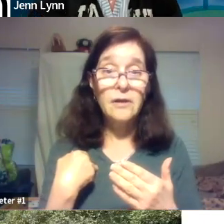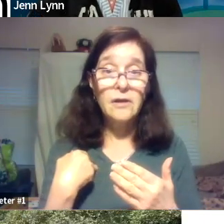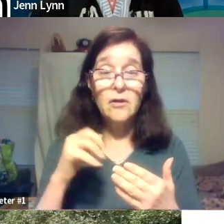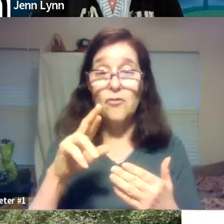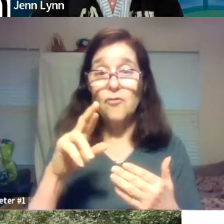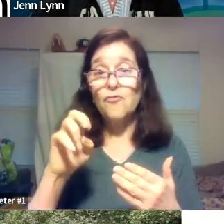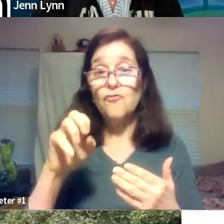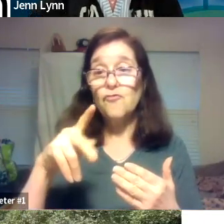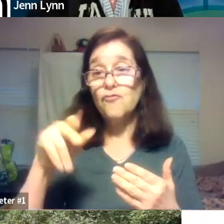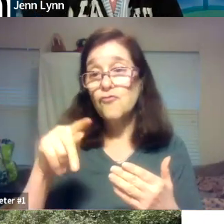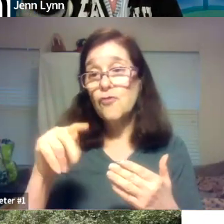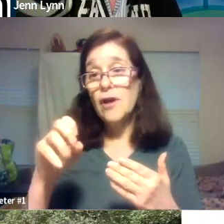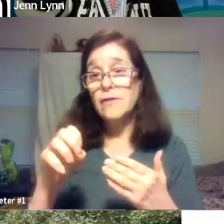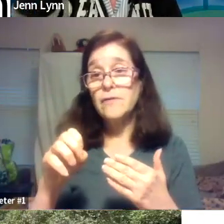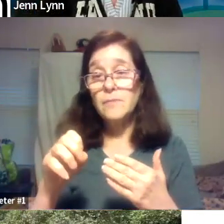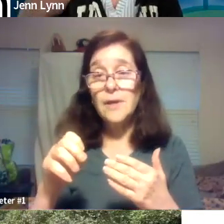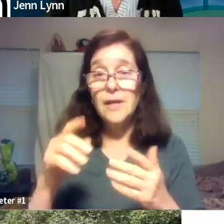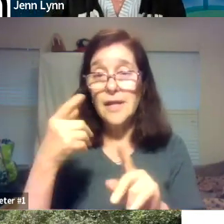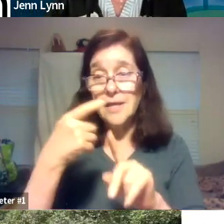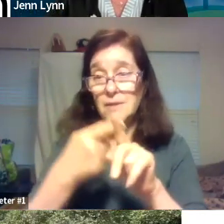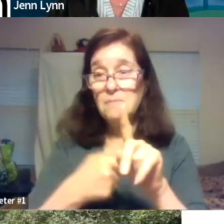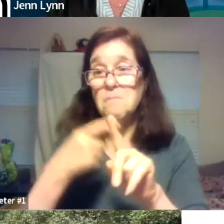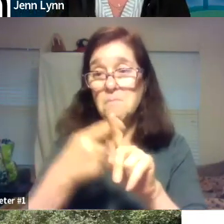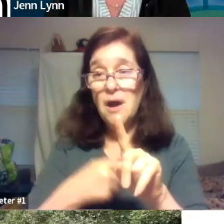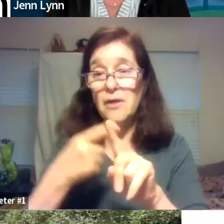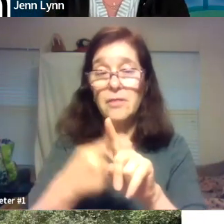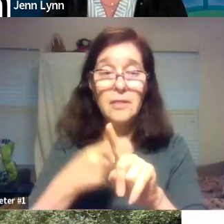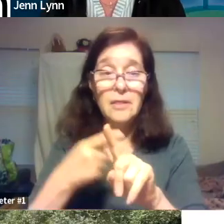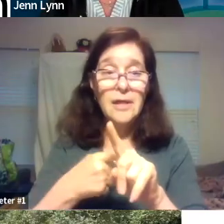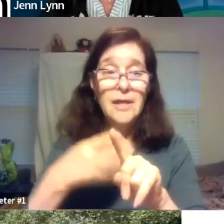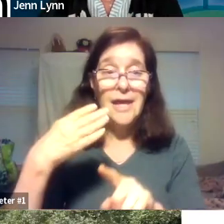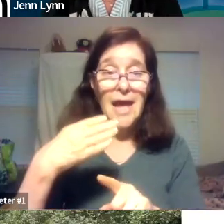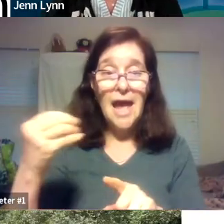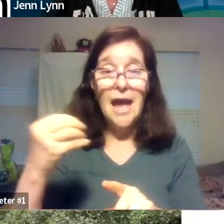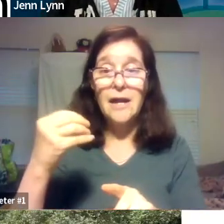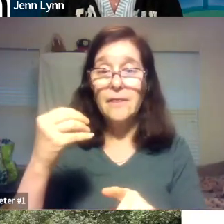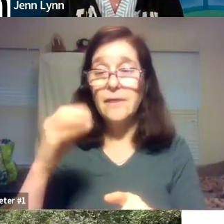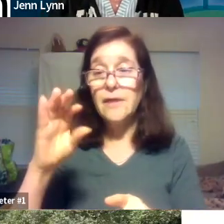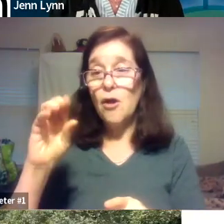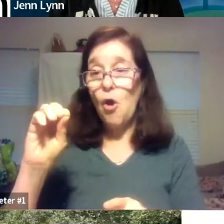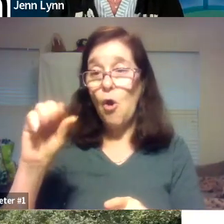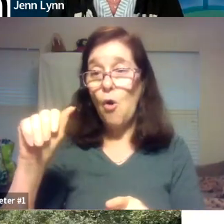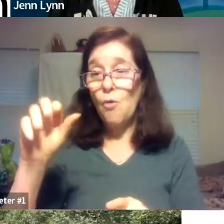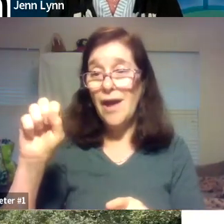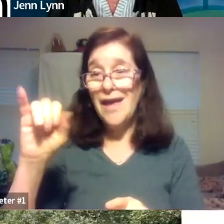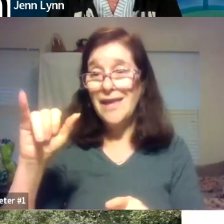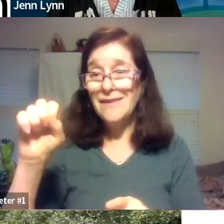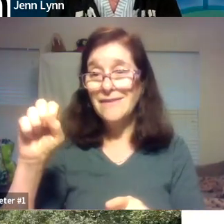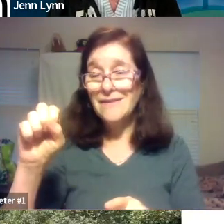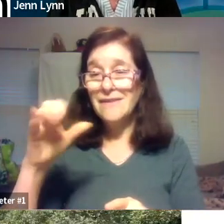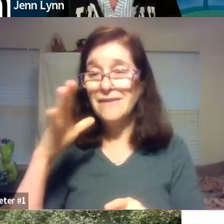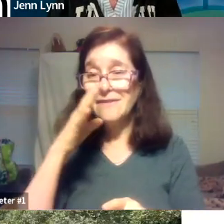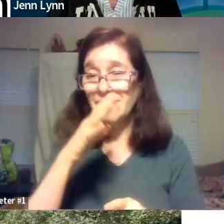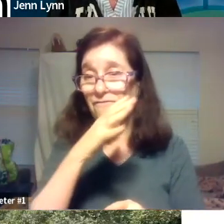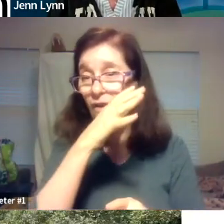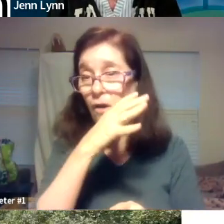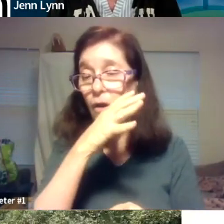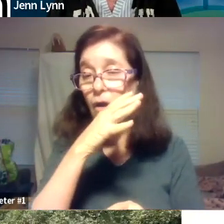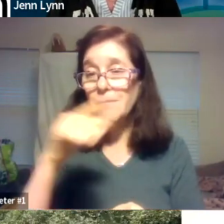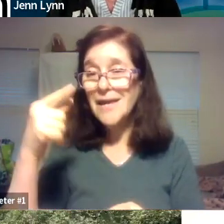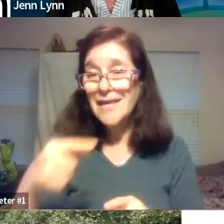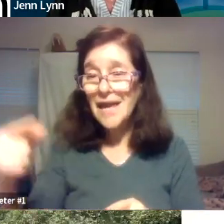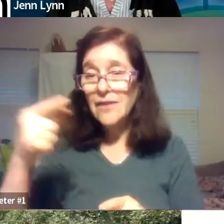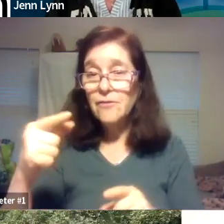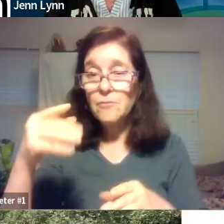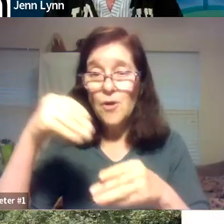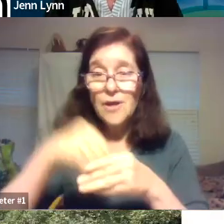I mentioned, right now is monthly, and we are out at the Oasis Farm. Some of you may be familiar with the farm in Gaithersburg. It is